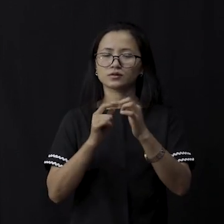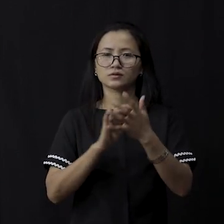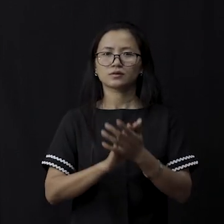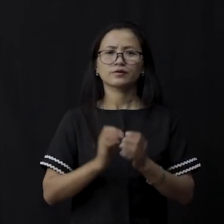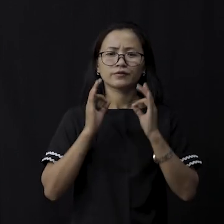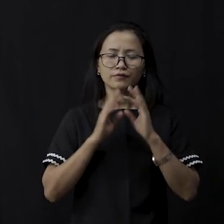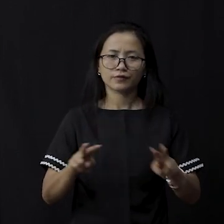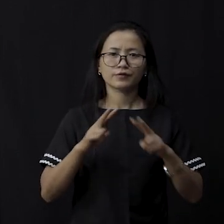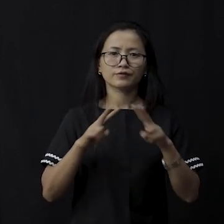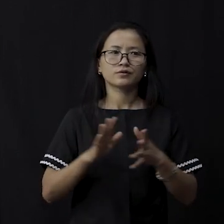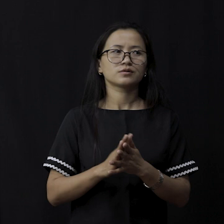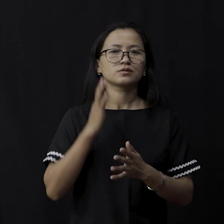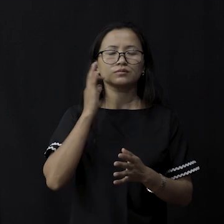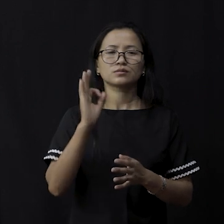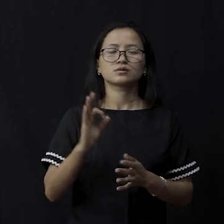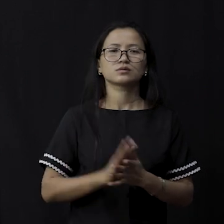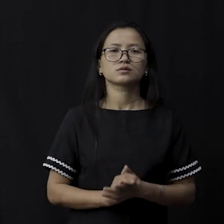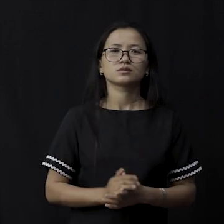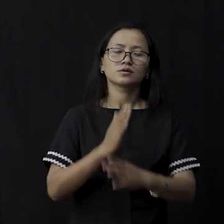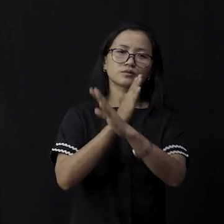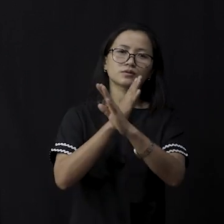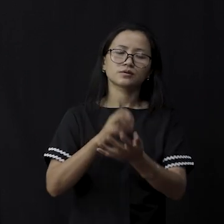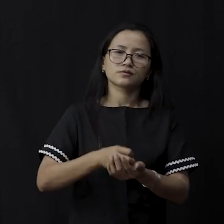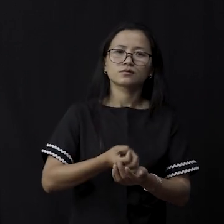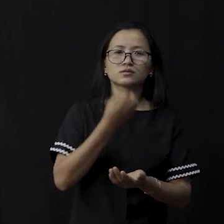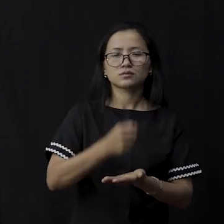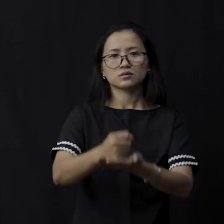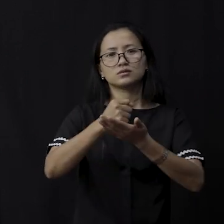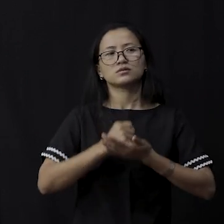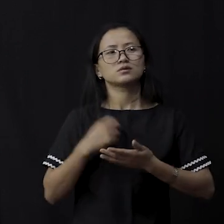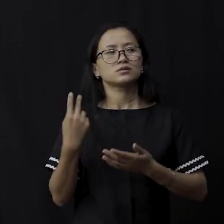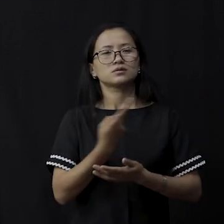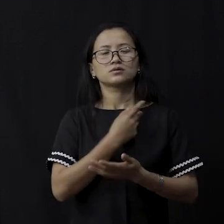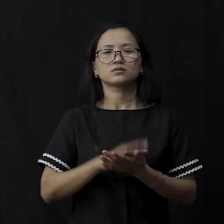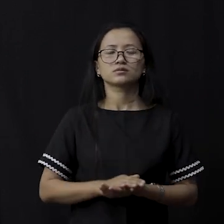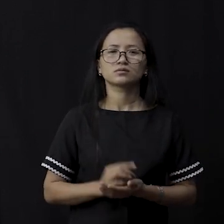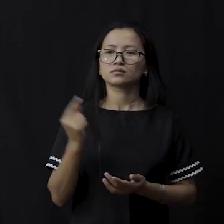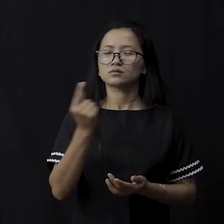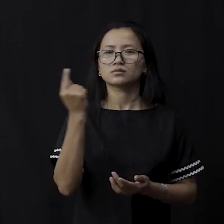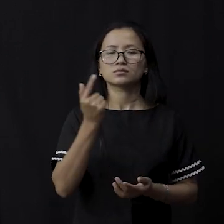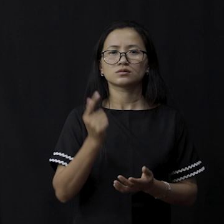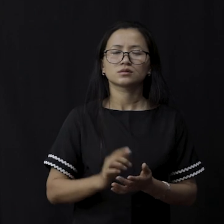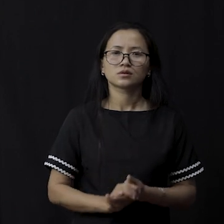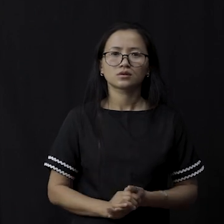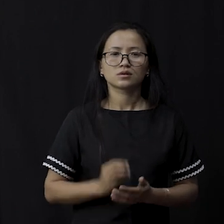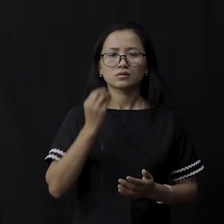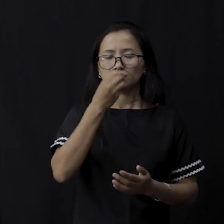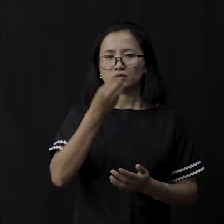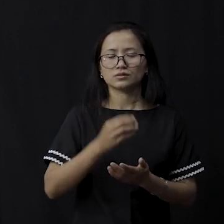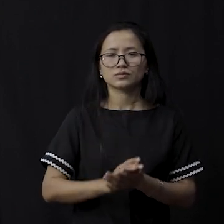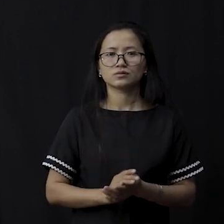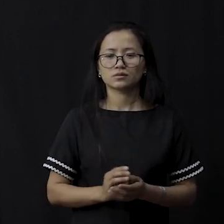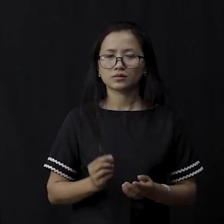very important. They are protective food, and it helps us to utilize our food. All the food that we have eaten, it helps